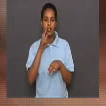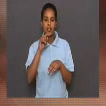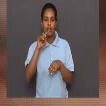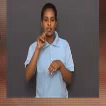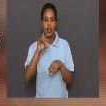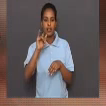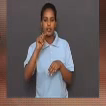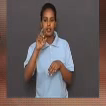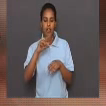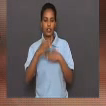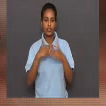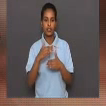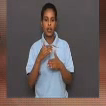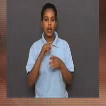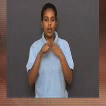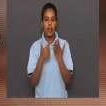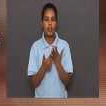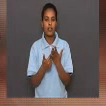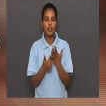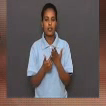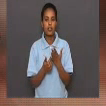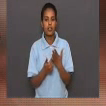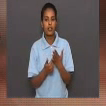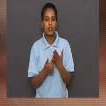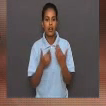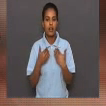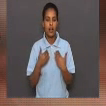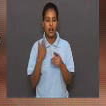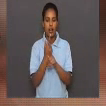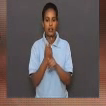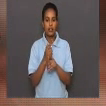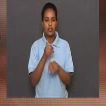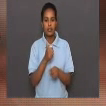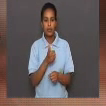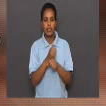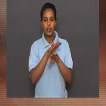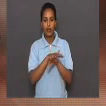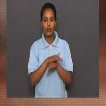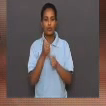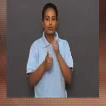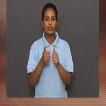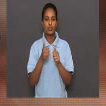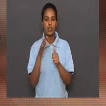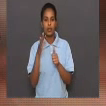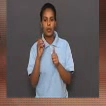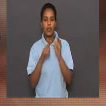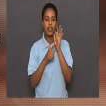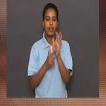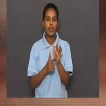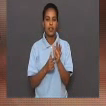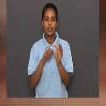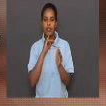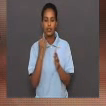acid-base titration. However, errors can happen depending on which type